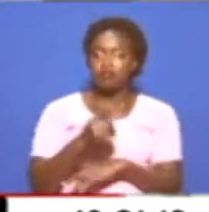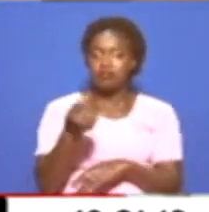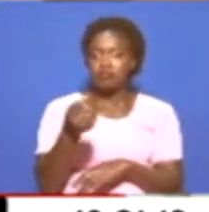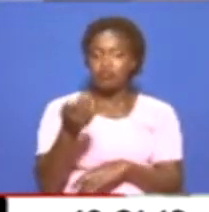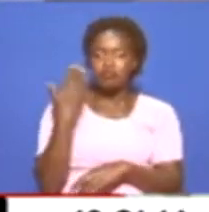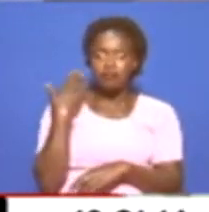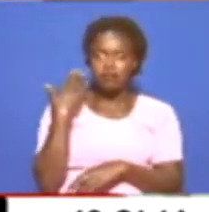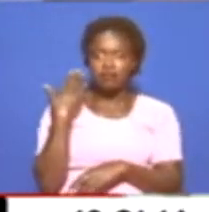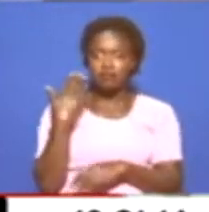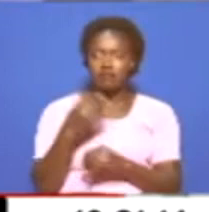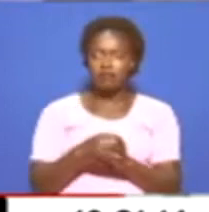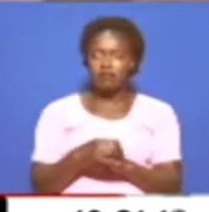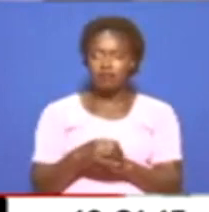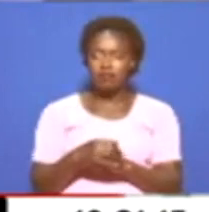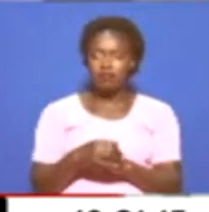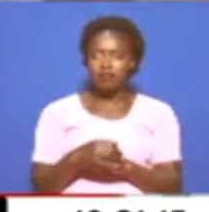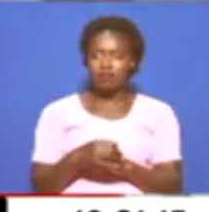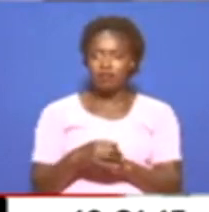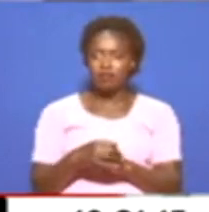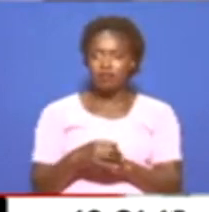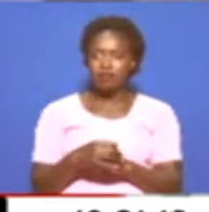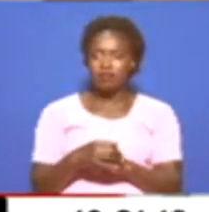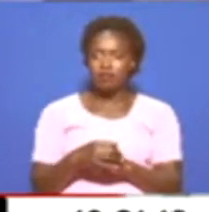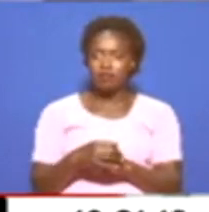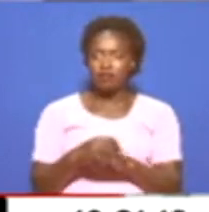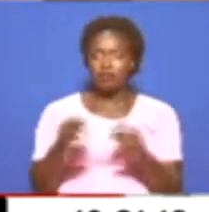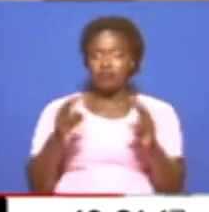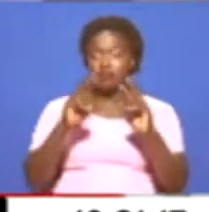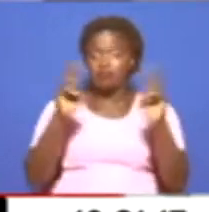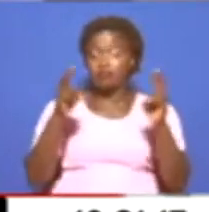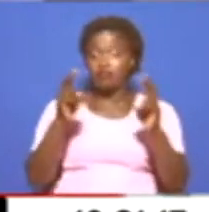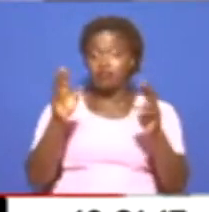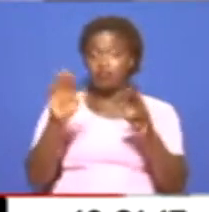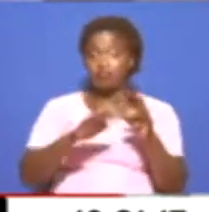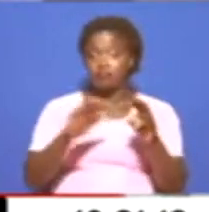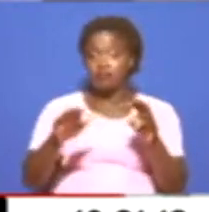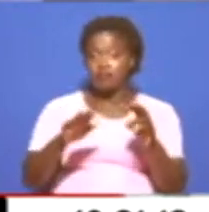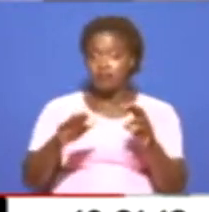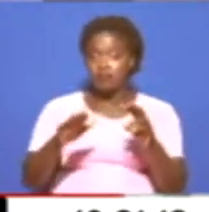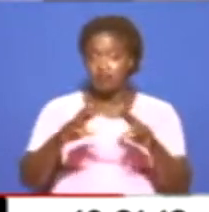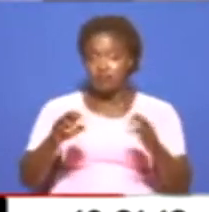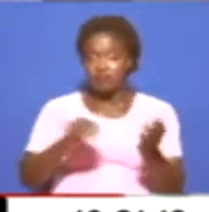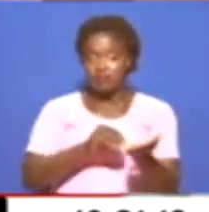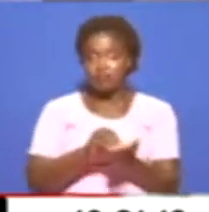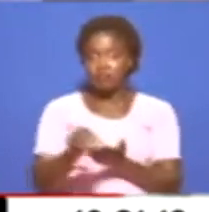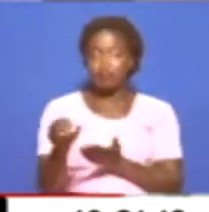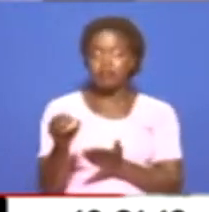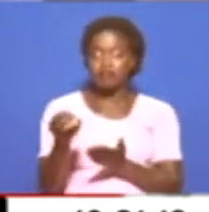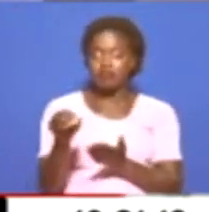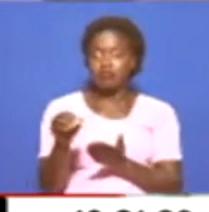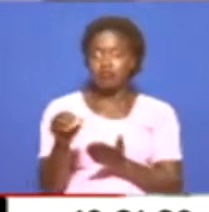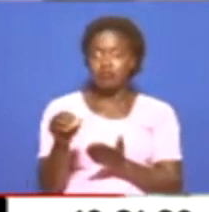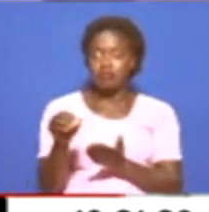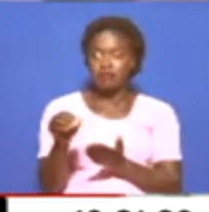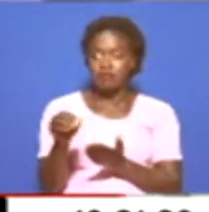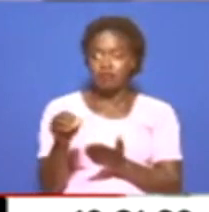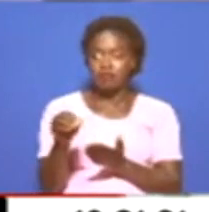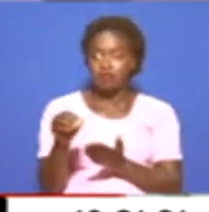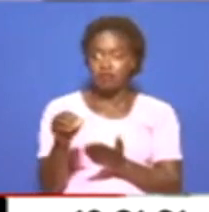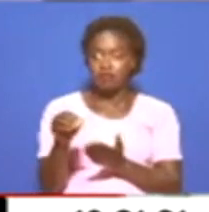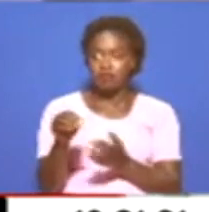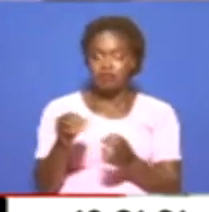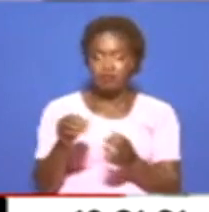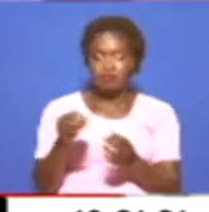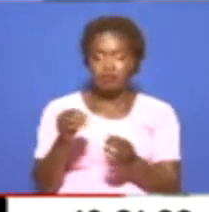now they're talking about there's a motion in parliament that seeks to just eradicate the transmission of